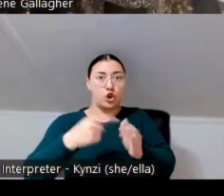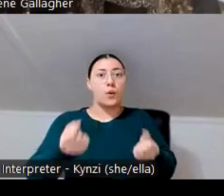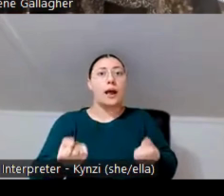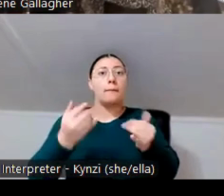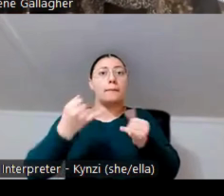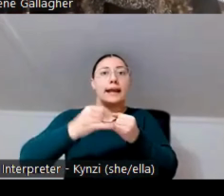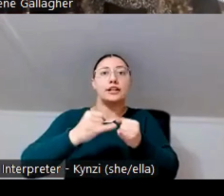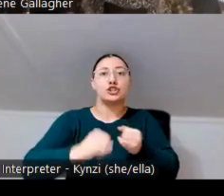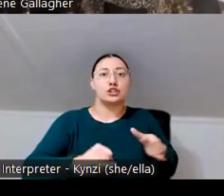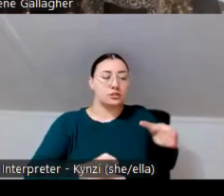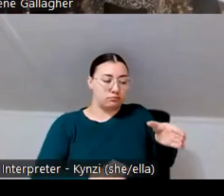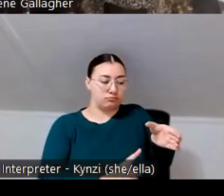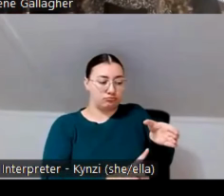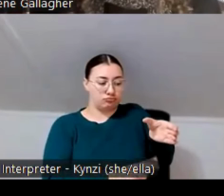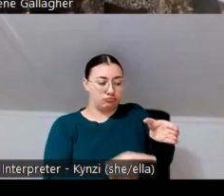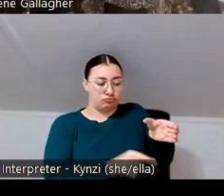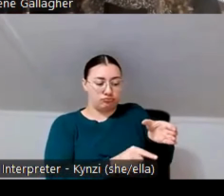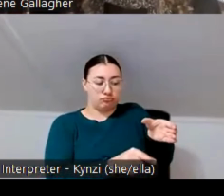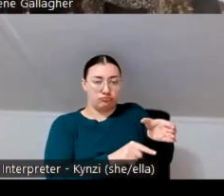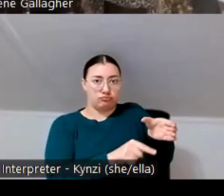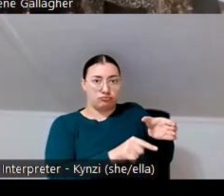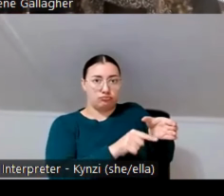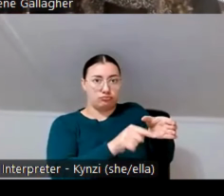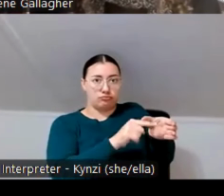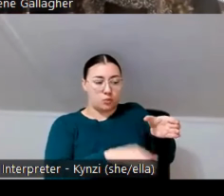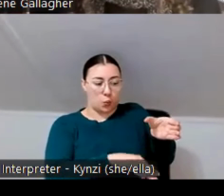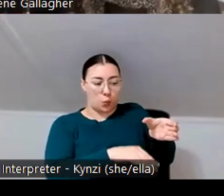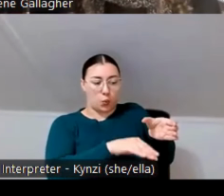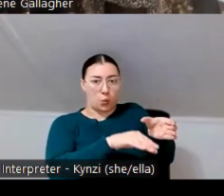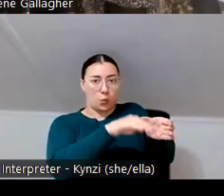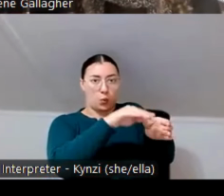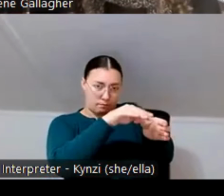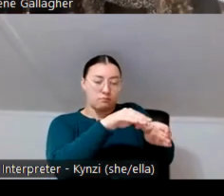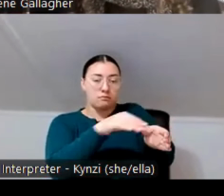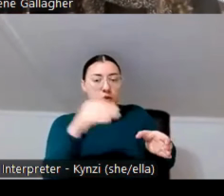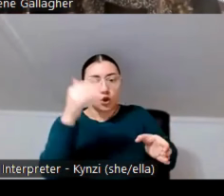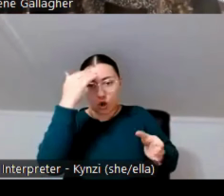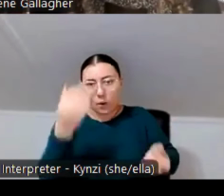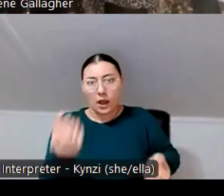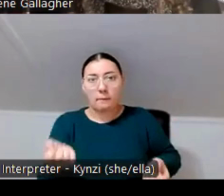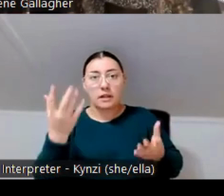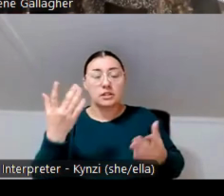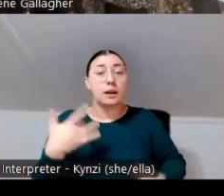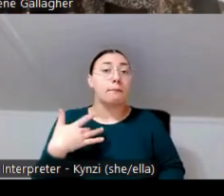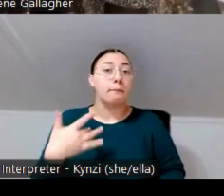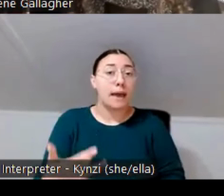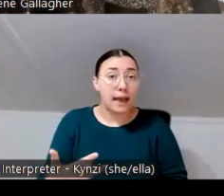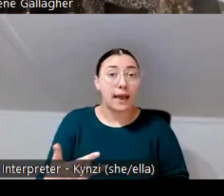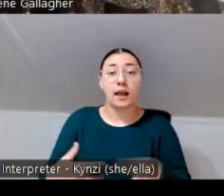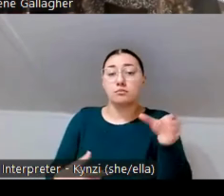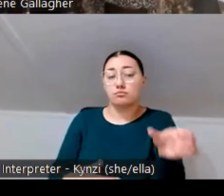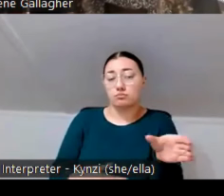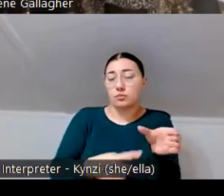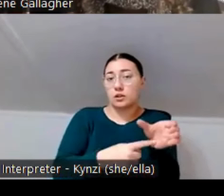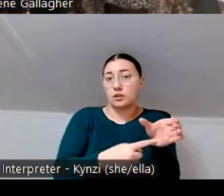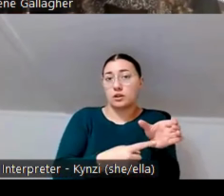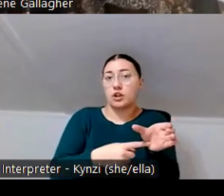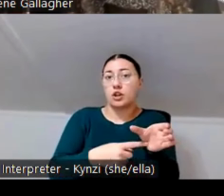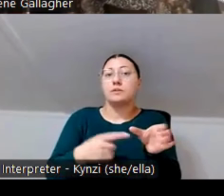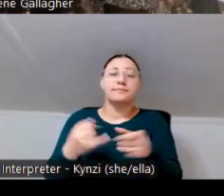rain fell. Most rain gauges measure the water in millimeters.